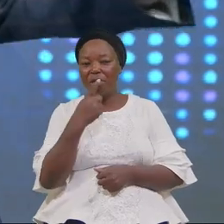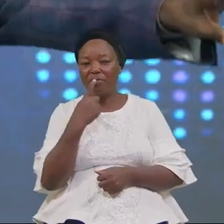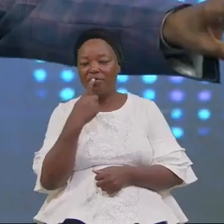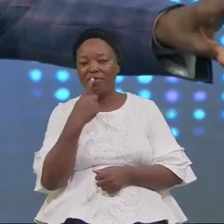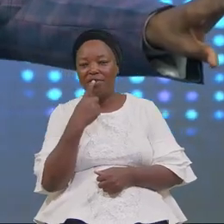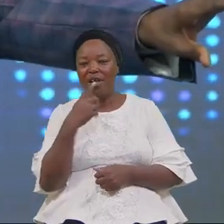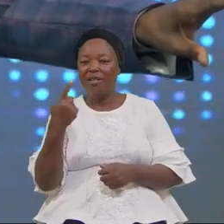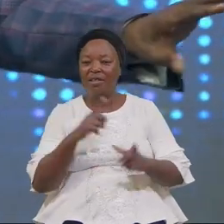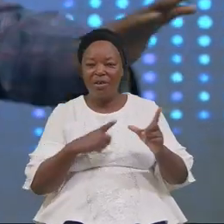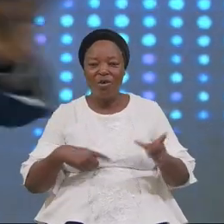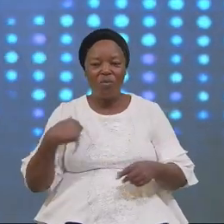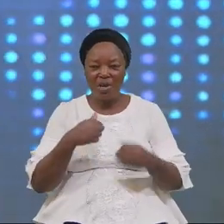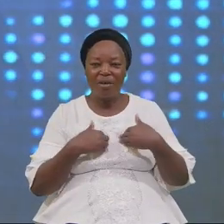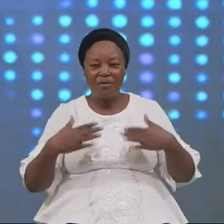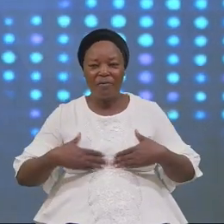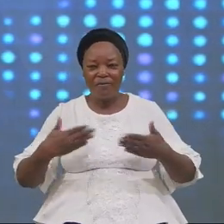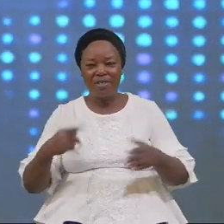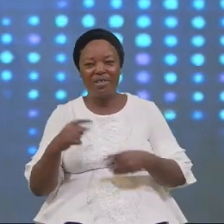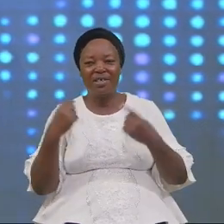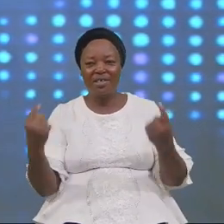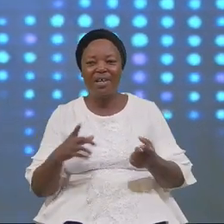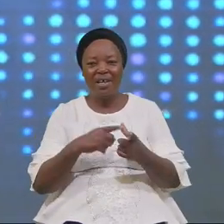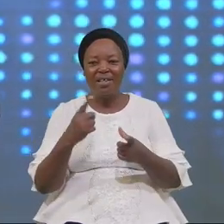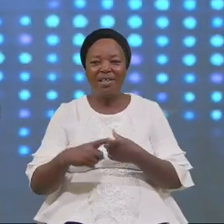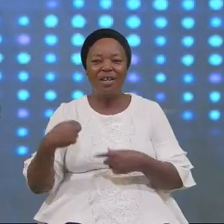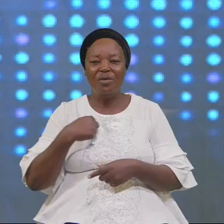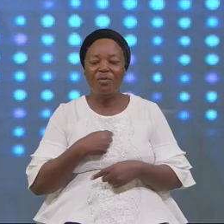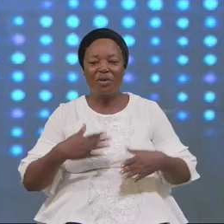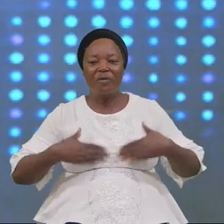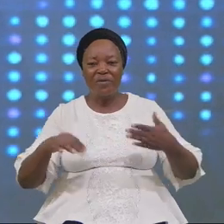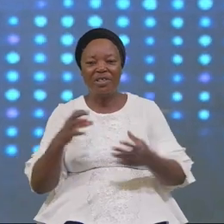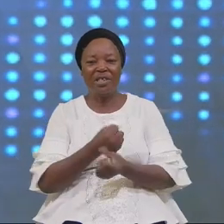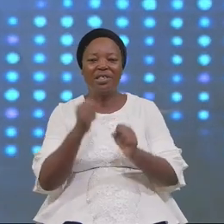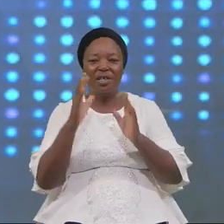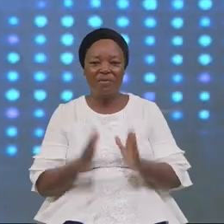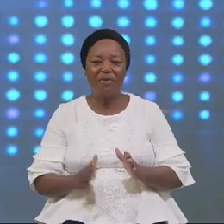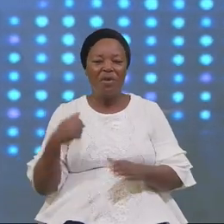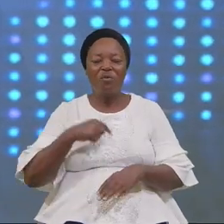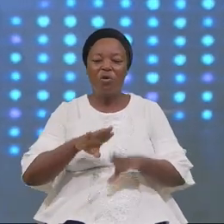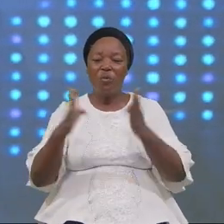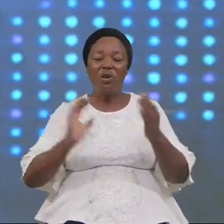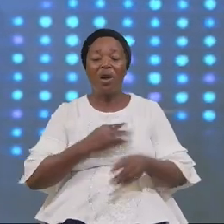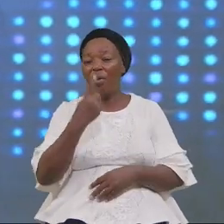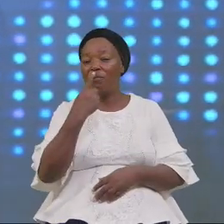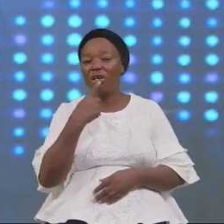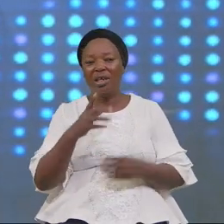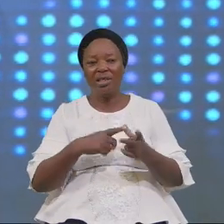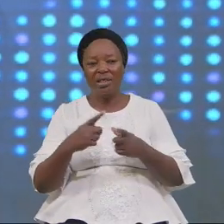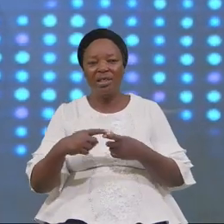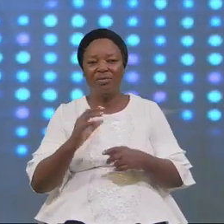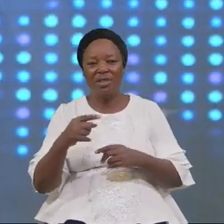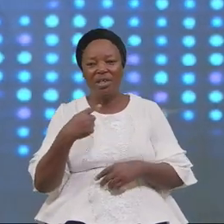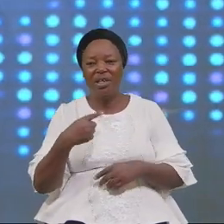the sin, then we confess the Savior. We open our mouth and we say, "Is my